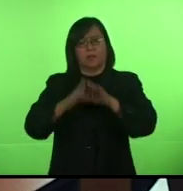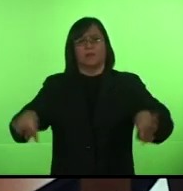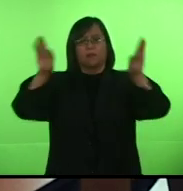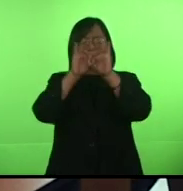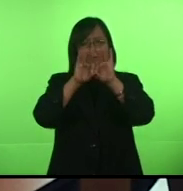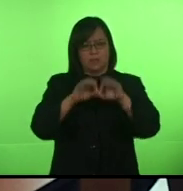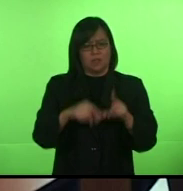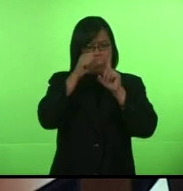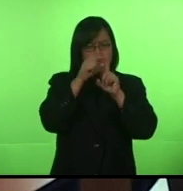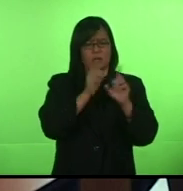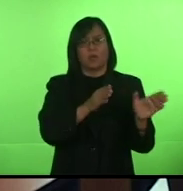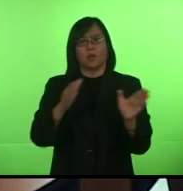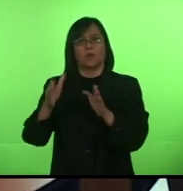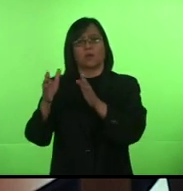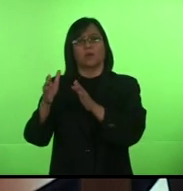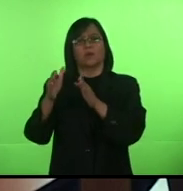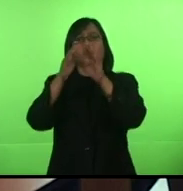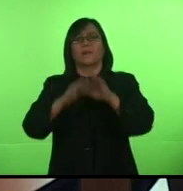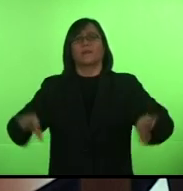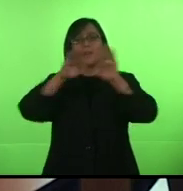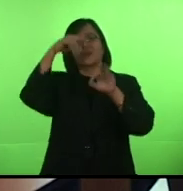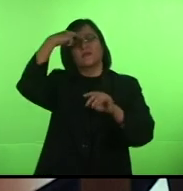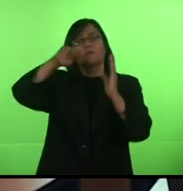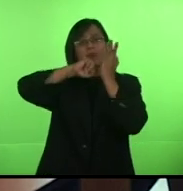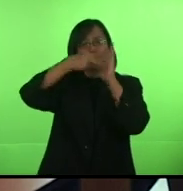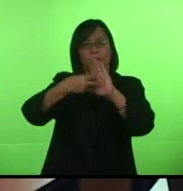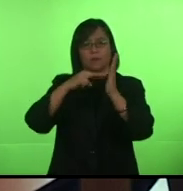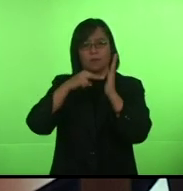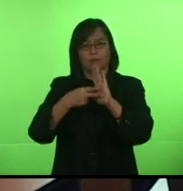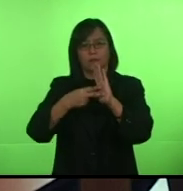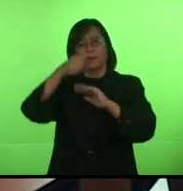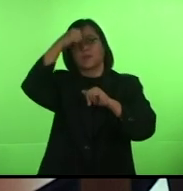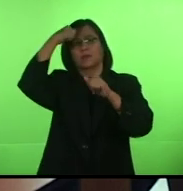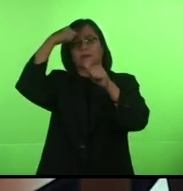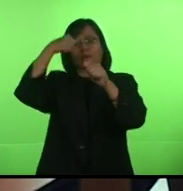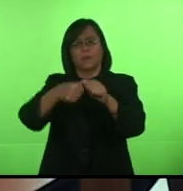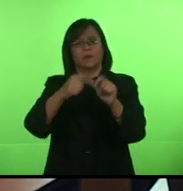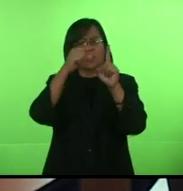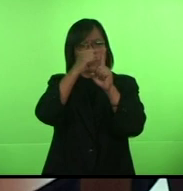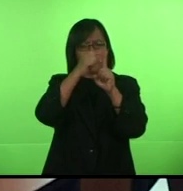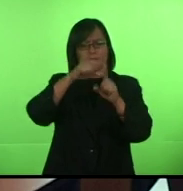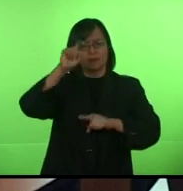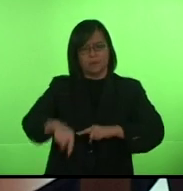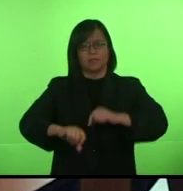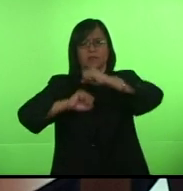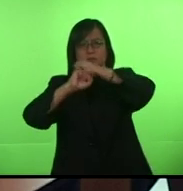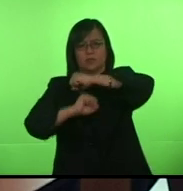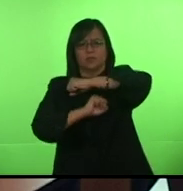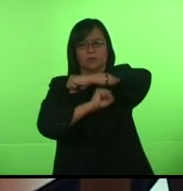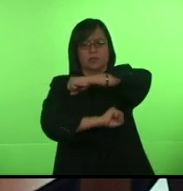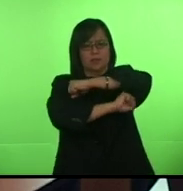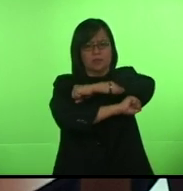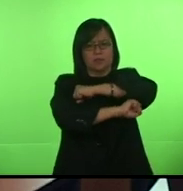important for meaning. Yeah? And remember that words should be structured in such a way